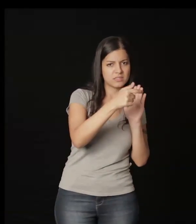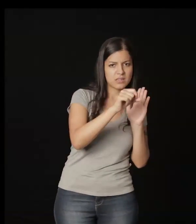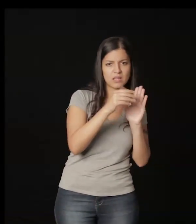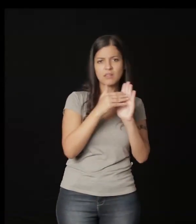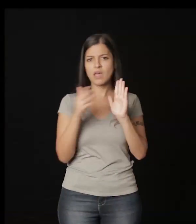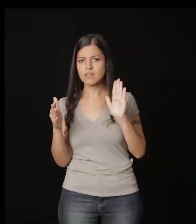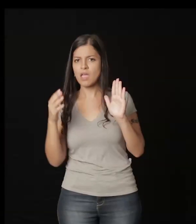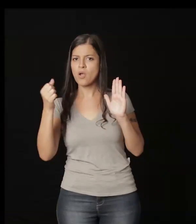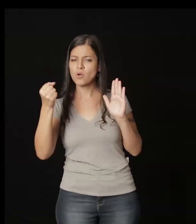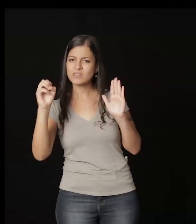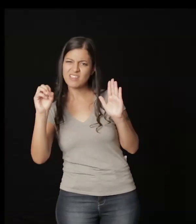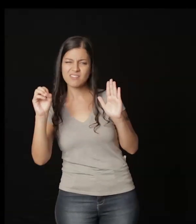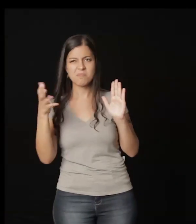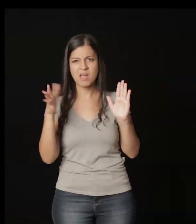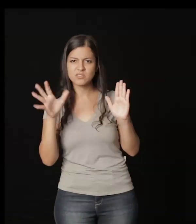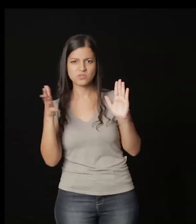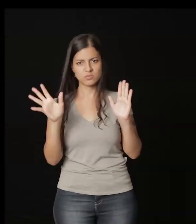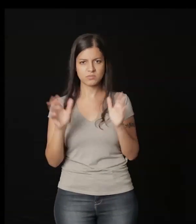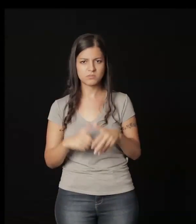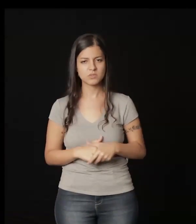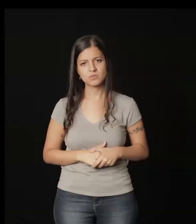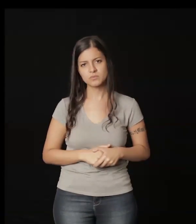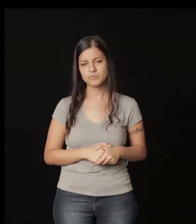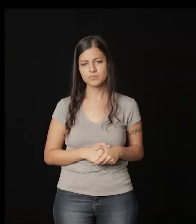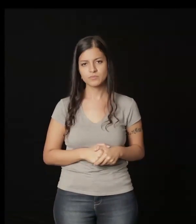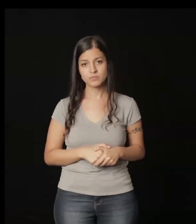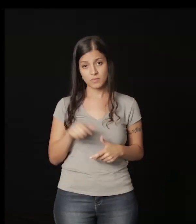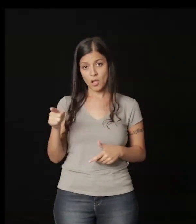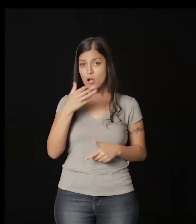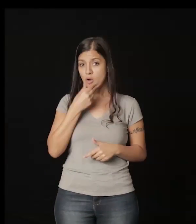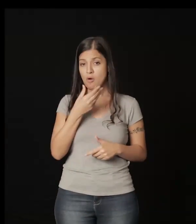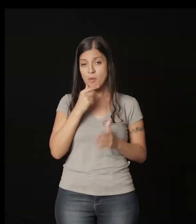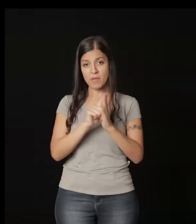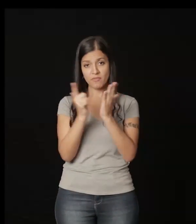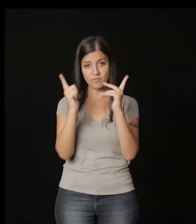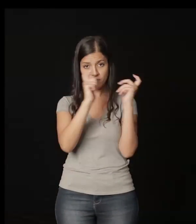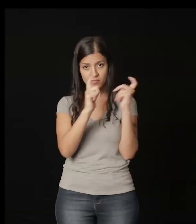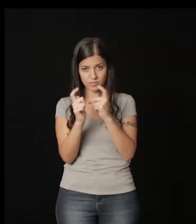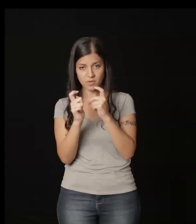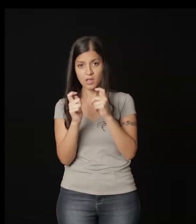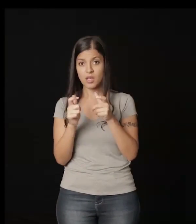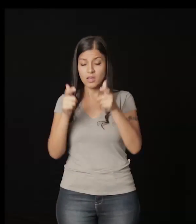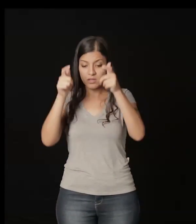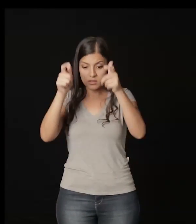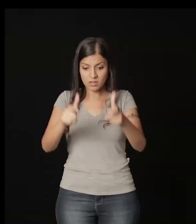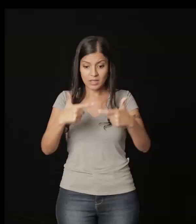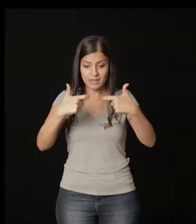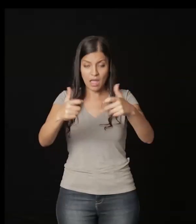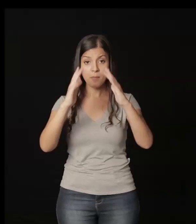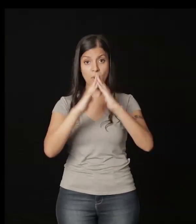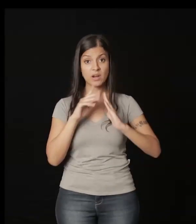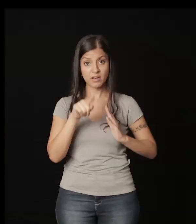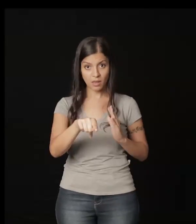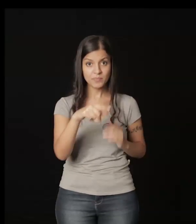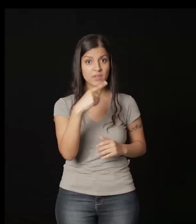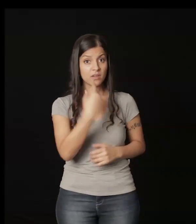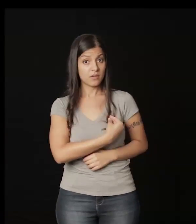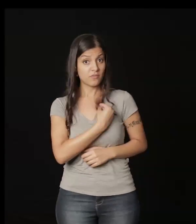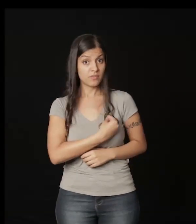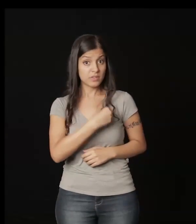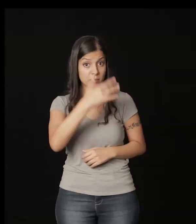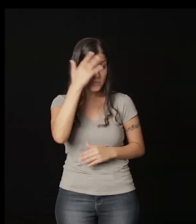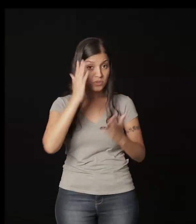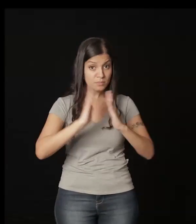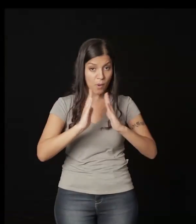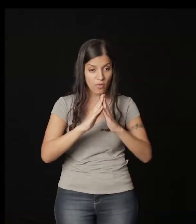late 80s and or mid 80s. And these photojournalists were living in a war zone. They